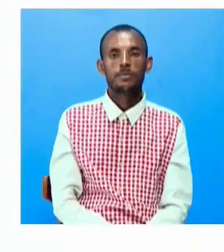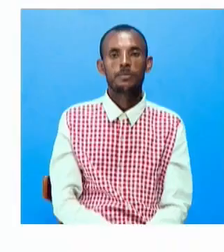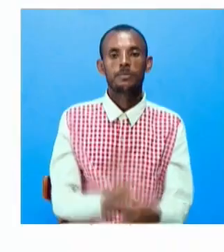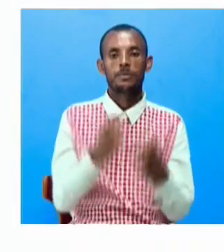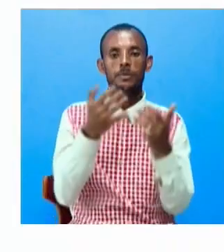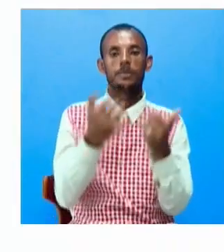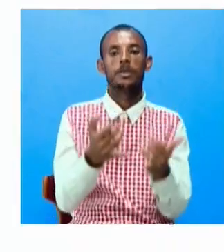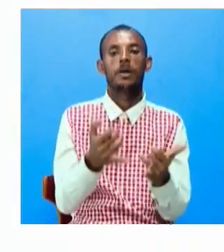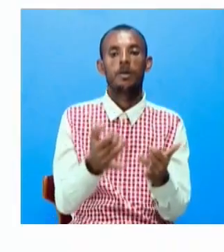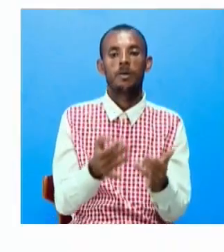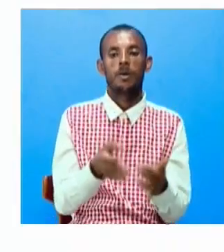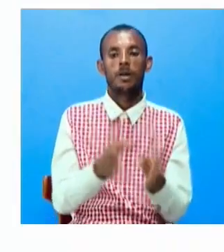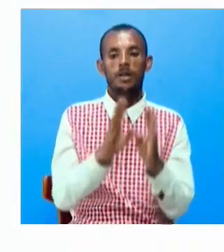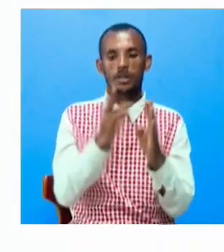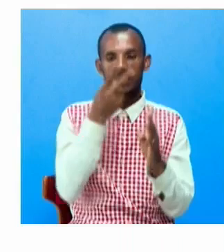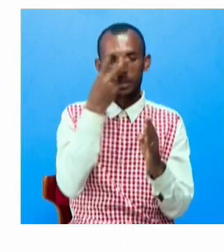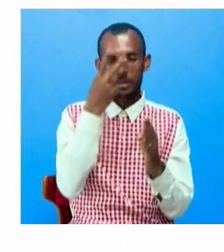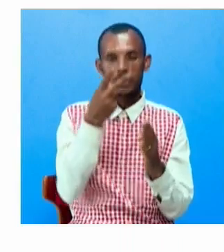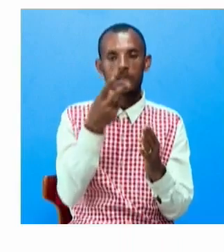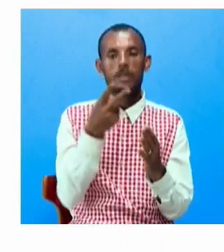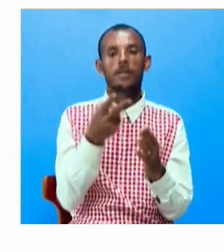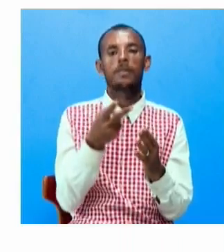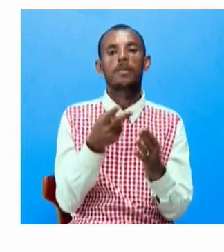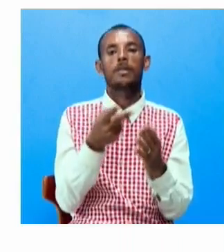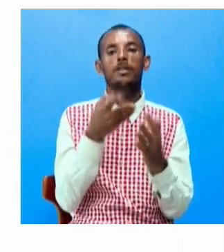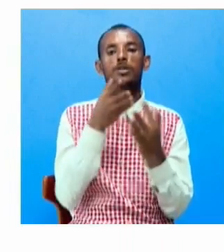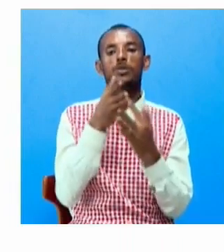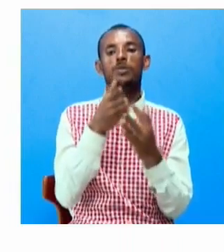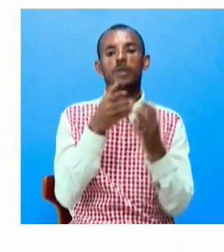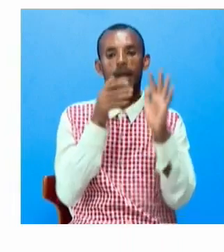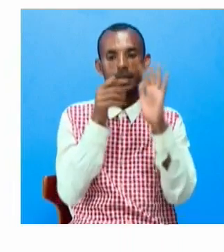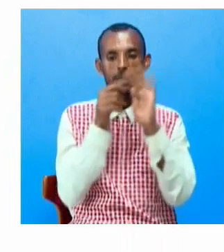Now let's see this through example.